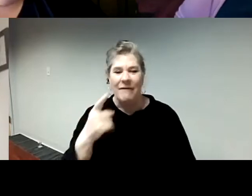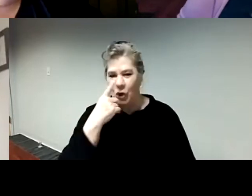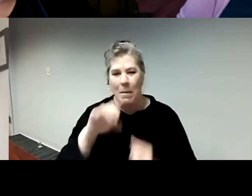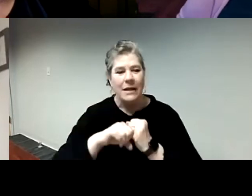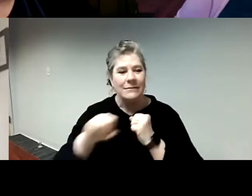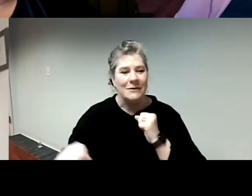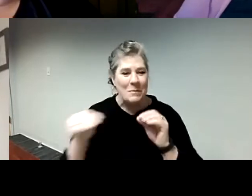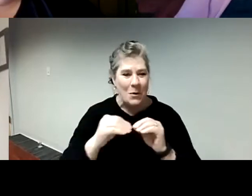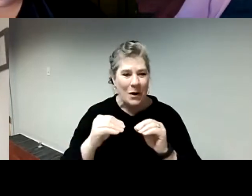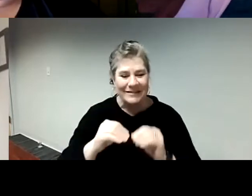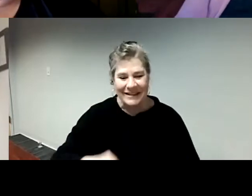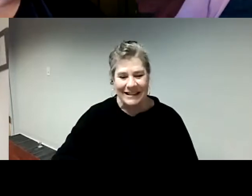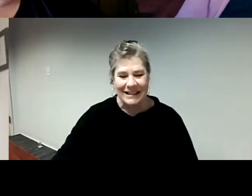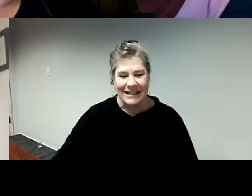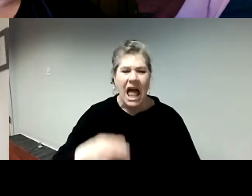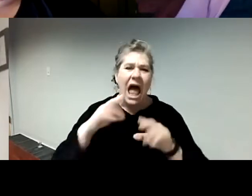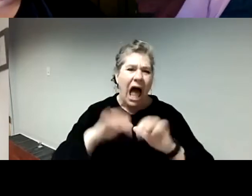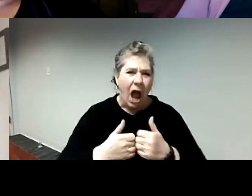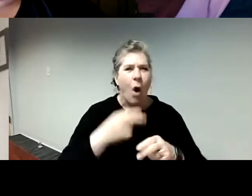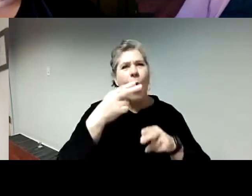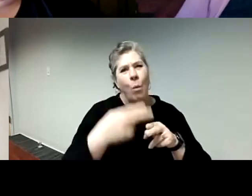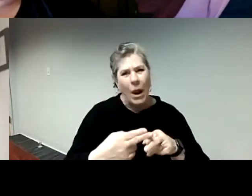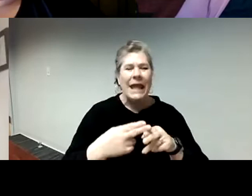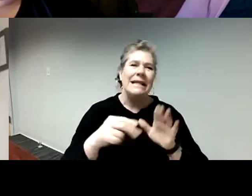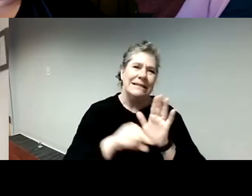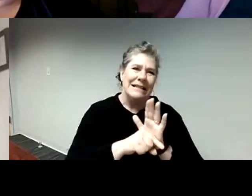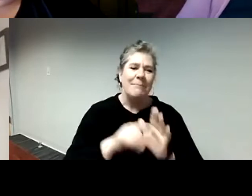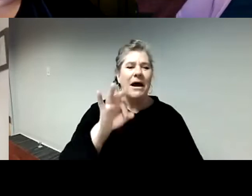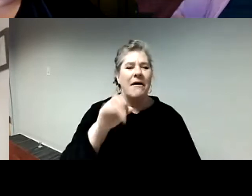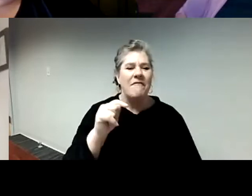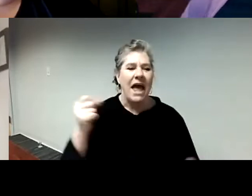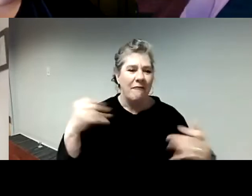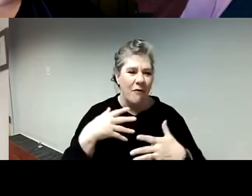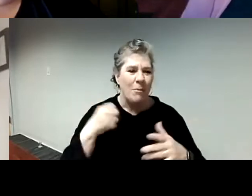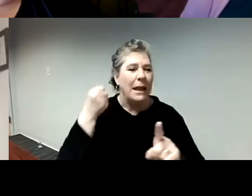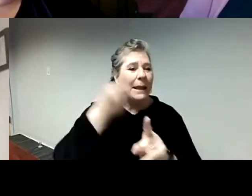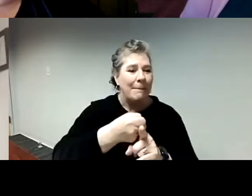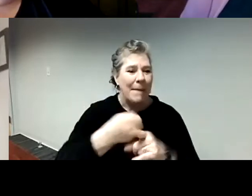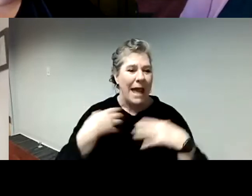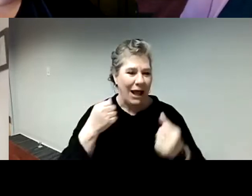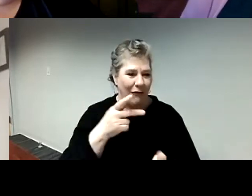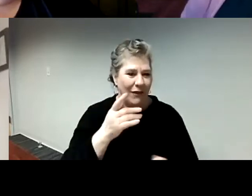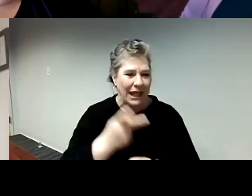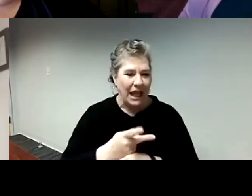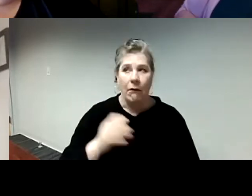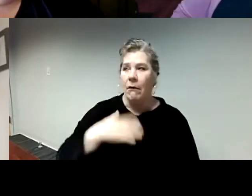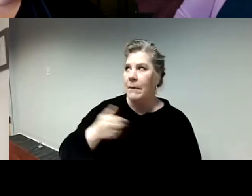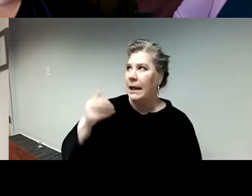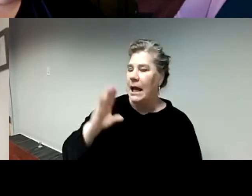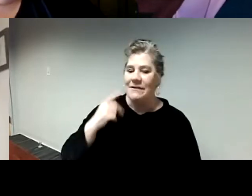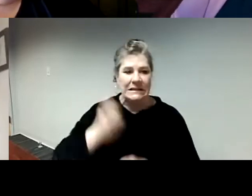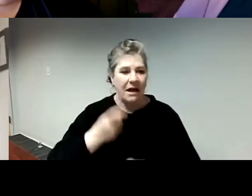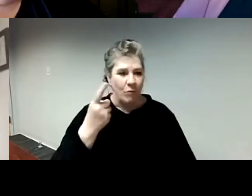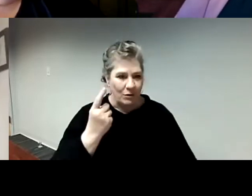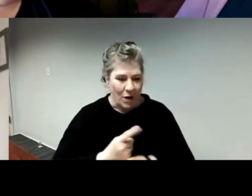How does weight stigma, fat phobia affect healthcare? Oh my gosh, yeah. Oof, it's such a tough one. And